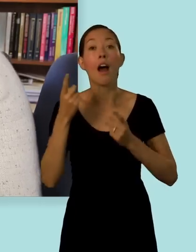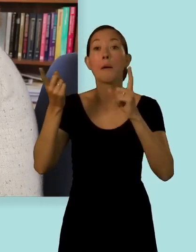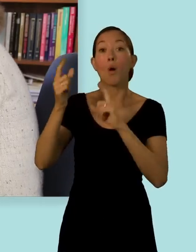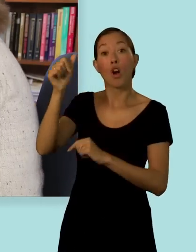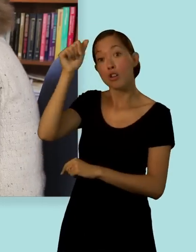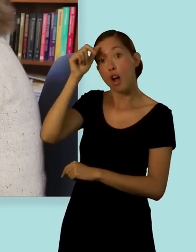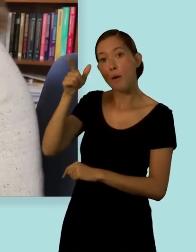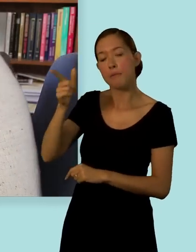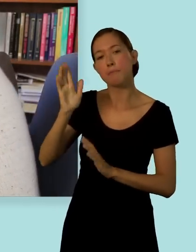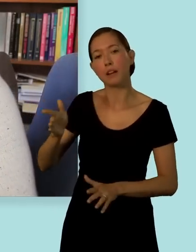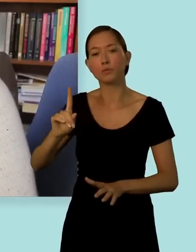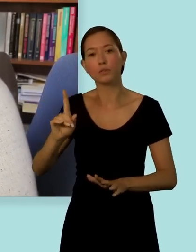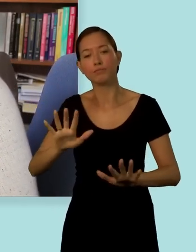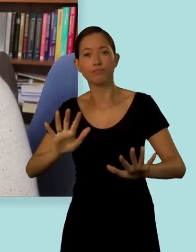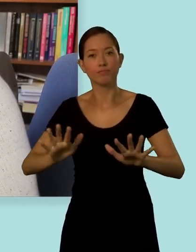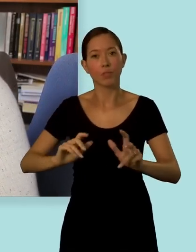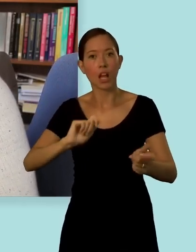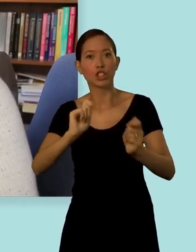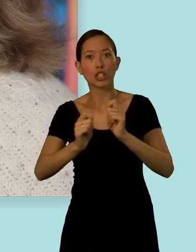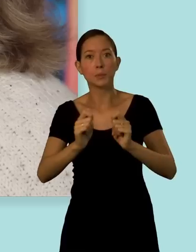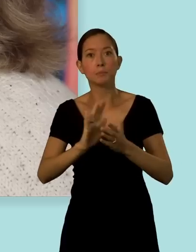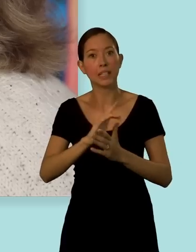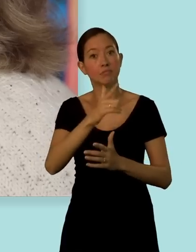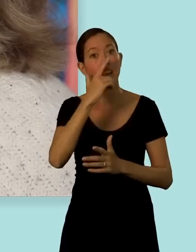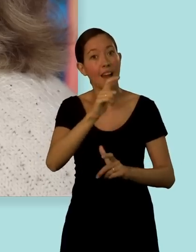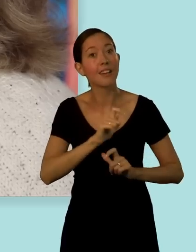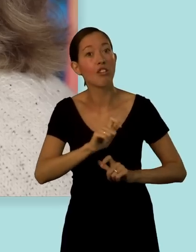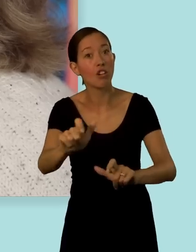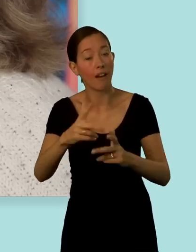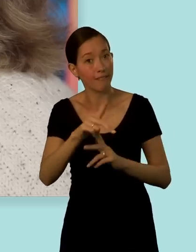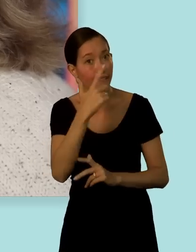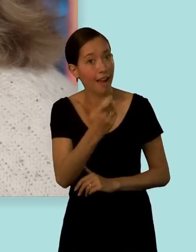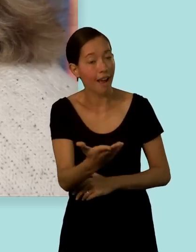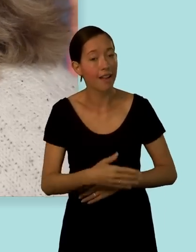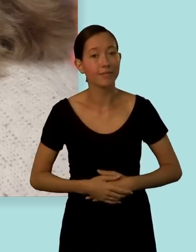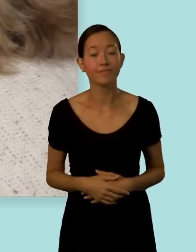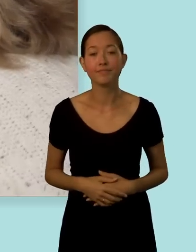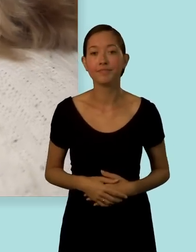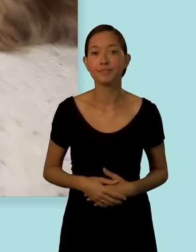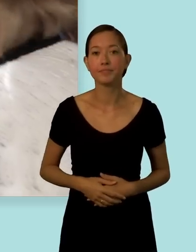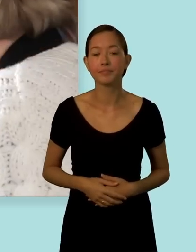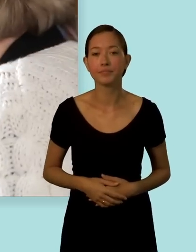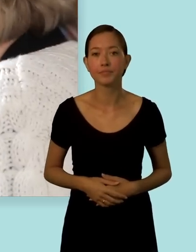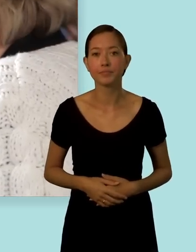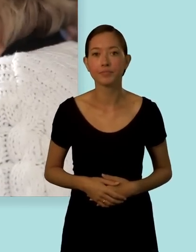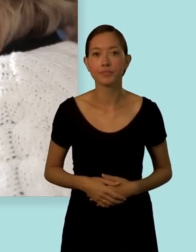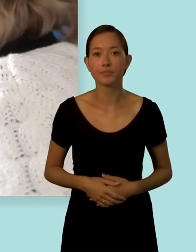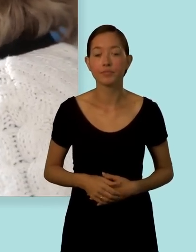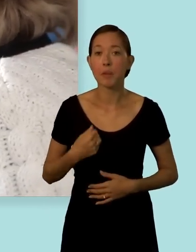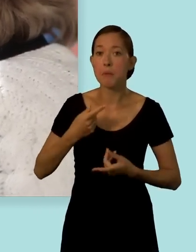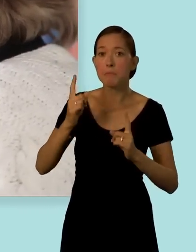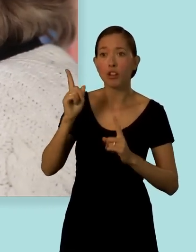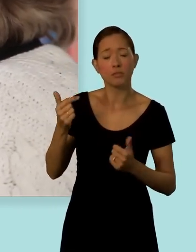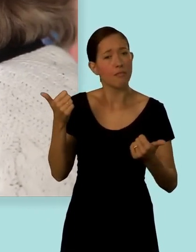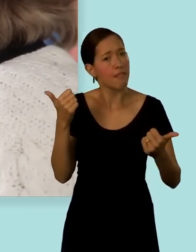law. Once your employer knows, they must try to make reasonable adjustments so you can keep working if you are able. My